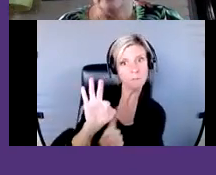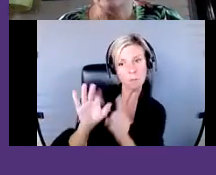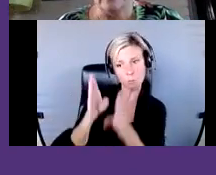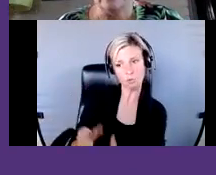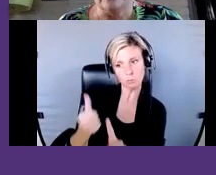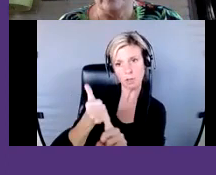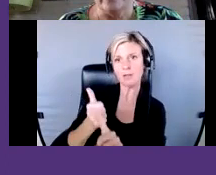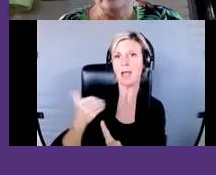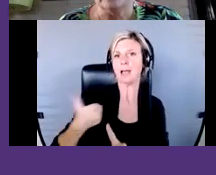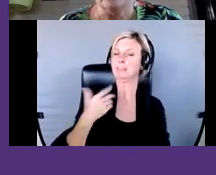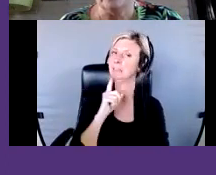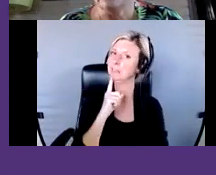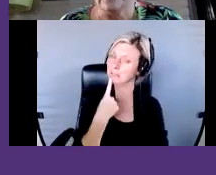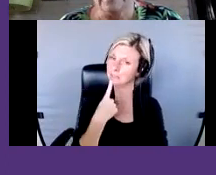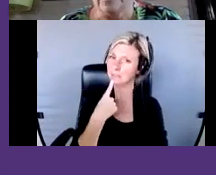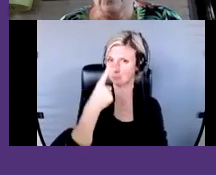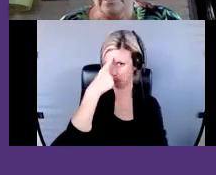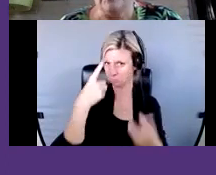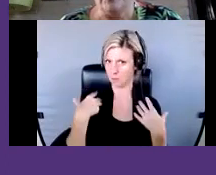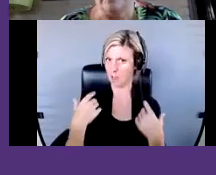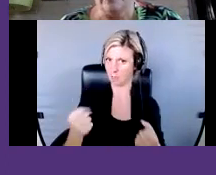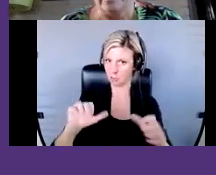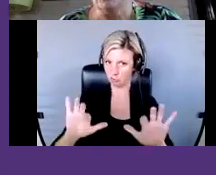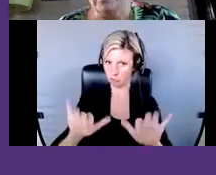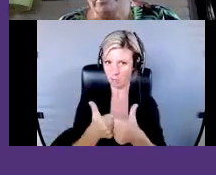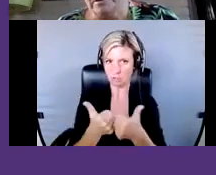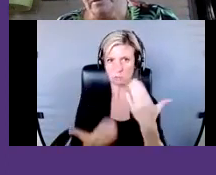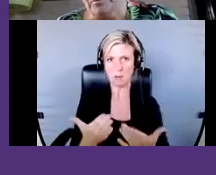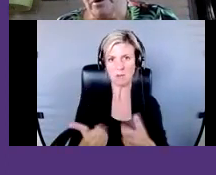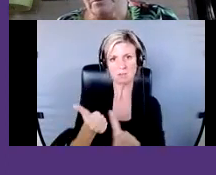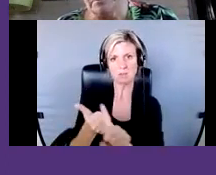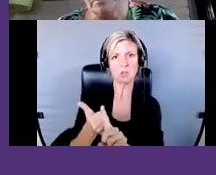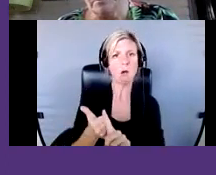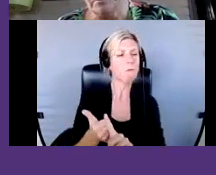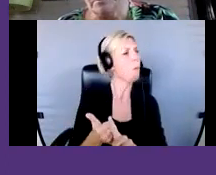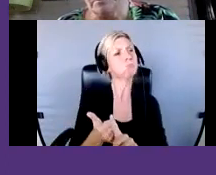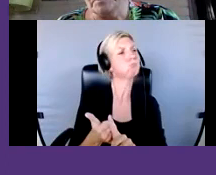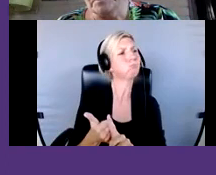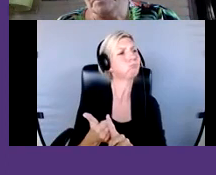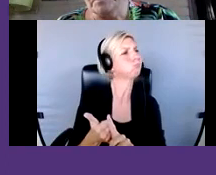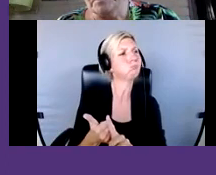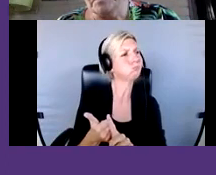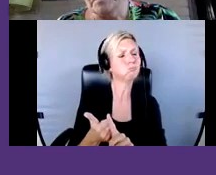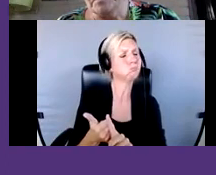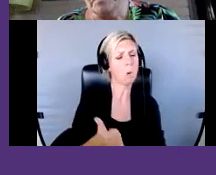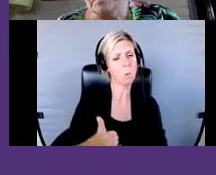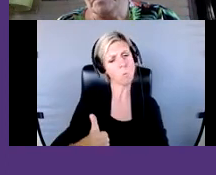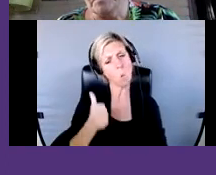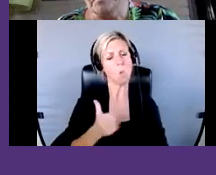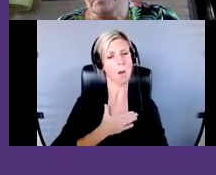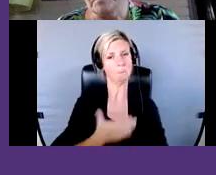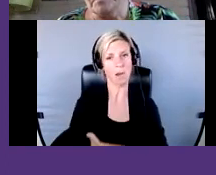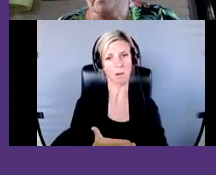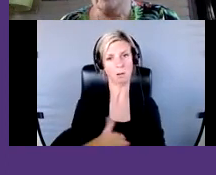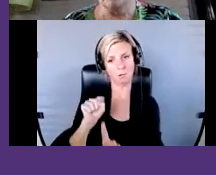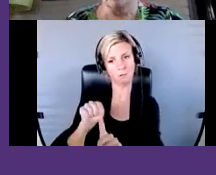they perhaps lack the awareness or deny that their behavior is anyway contributing to the problem? That's a very